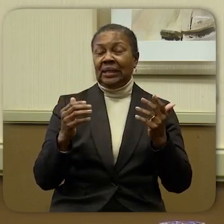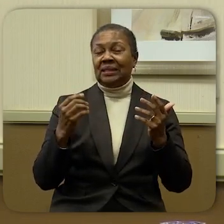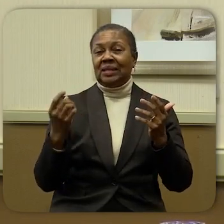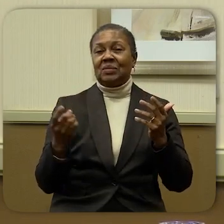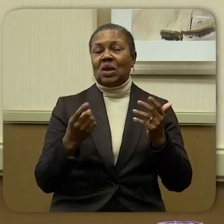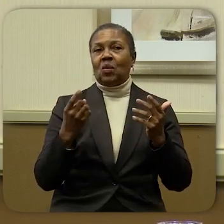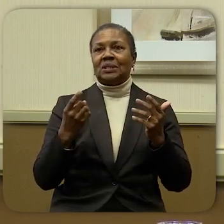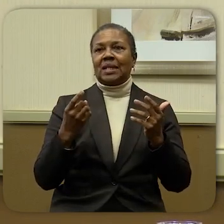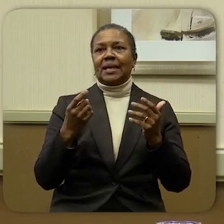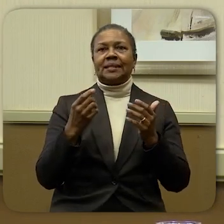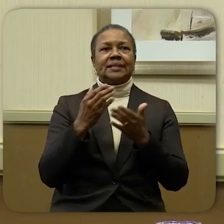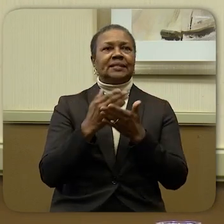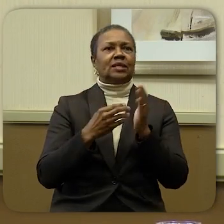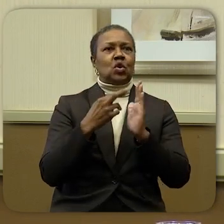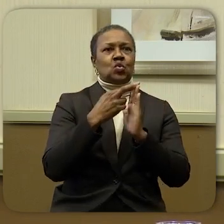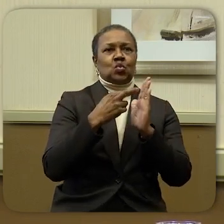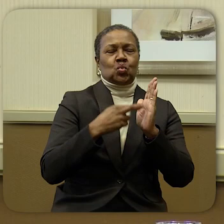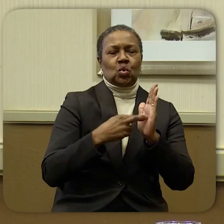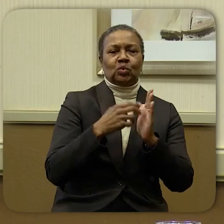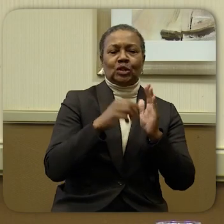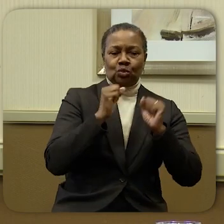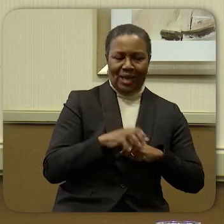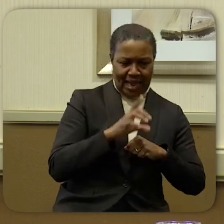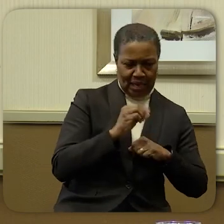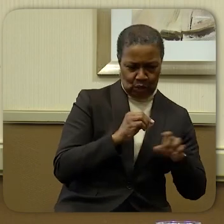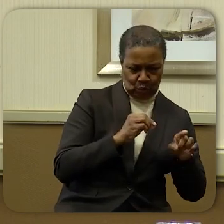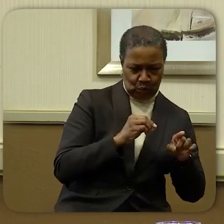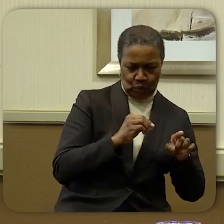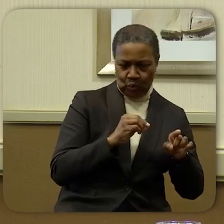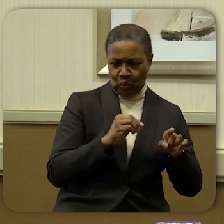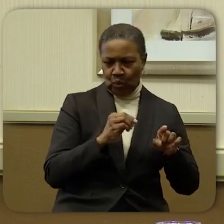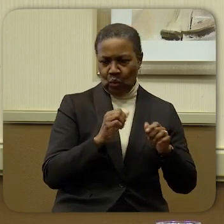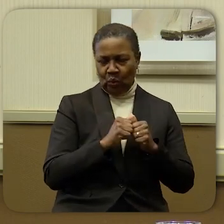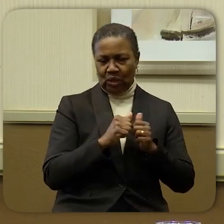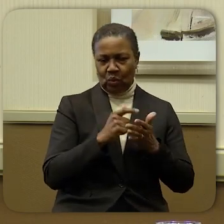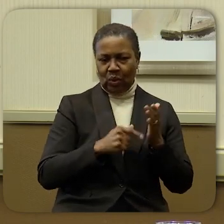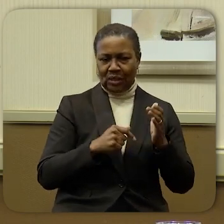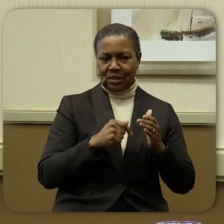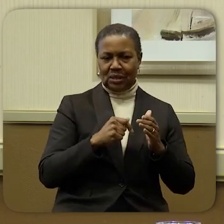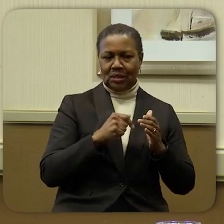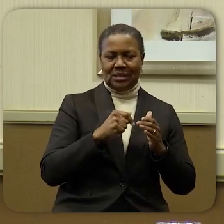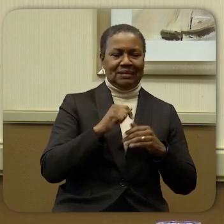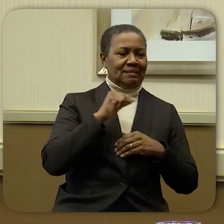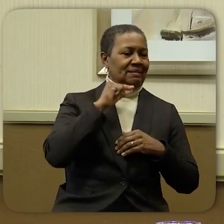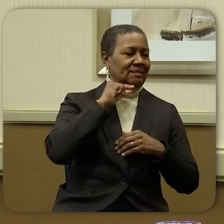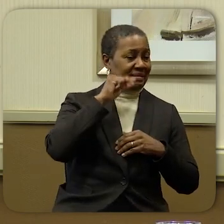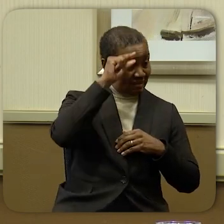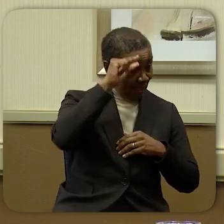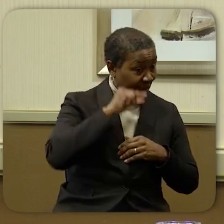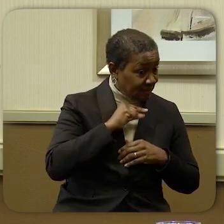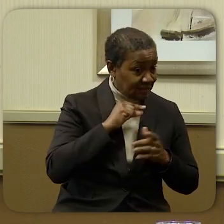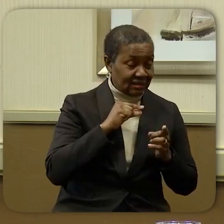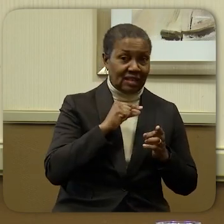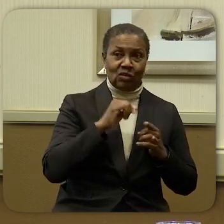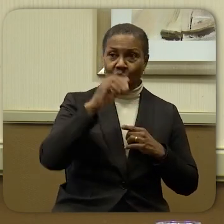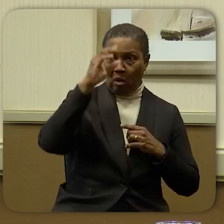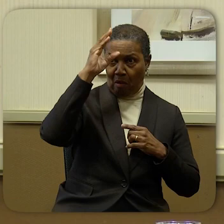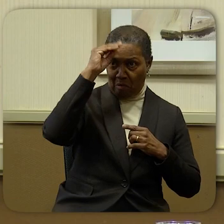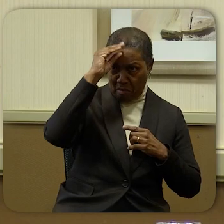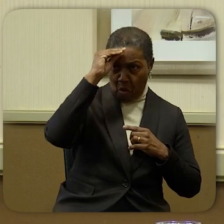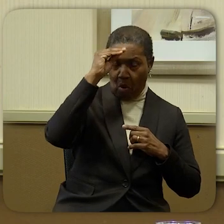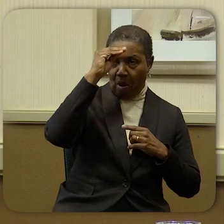like certain rules about what you could do with what sex you were. It was like,